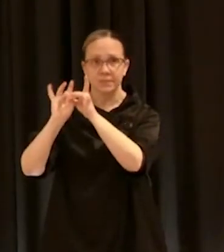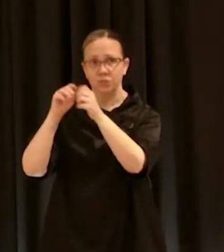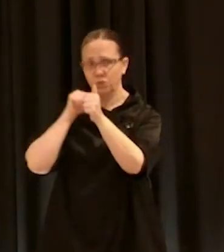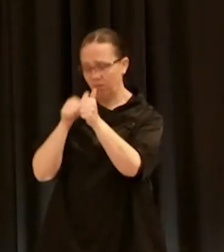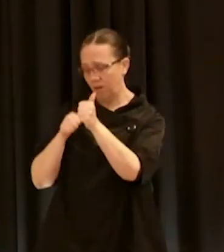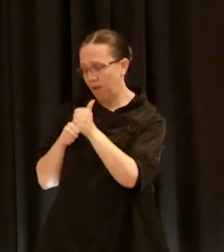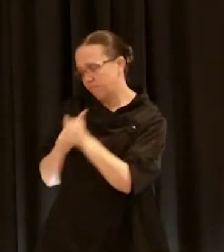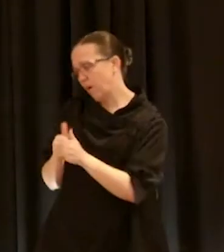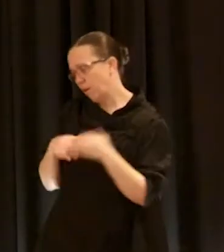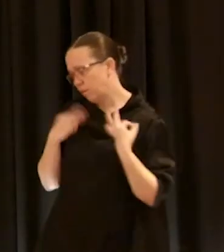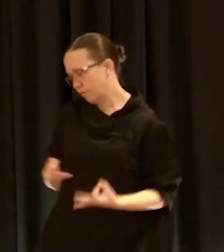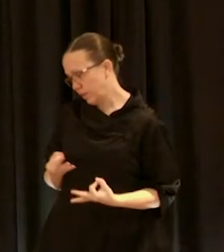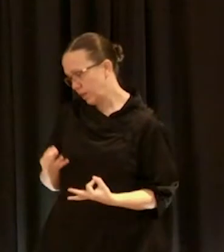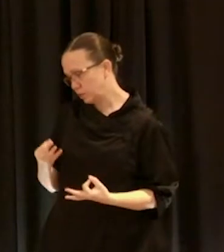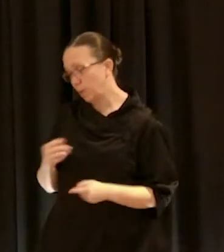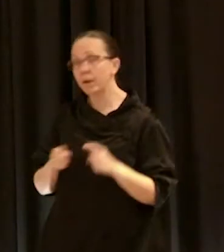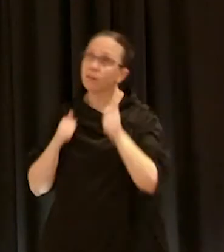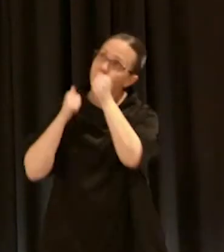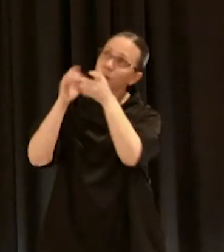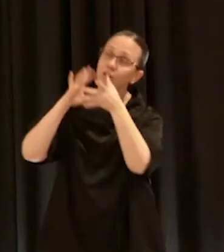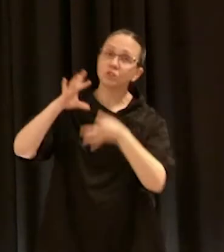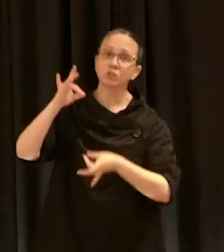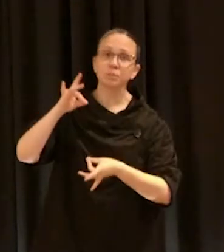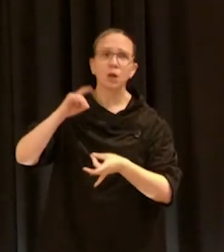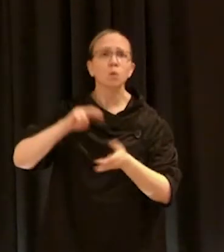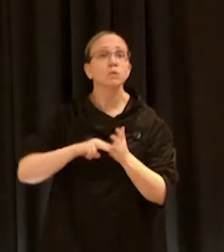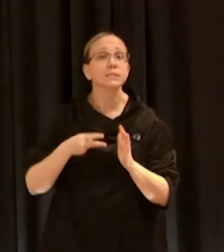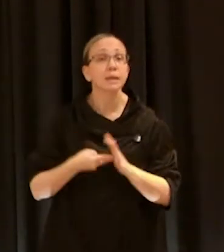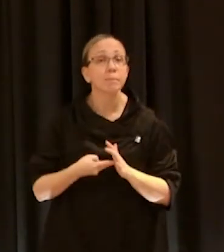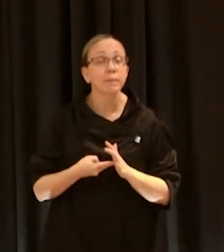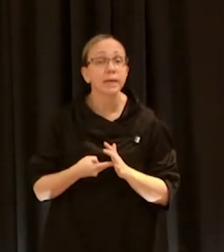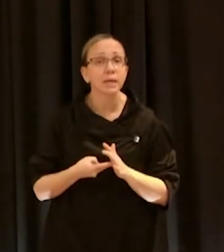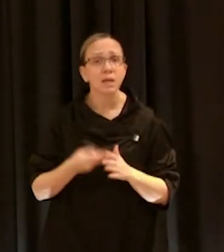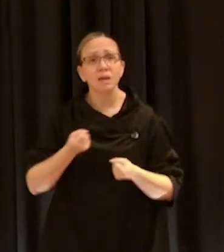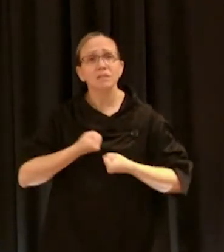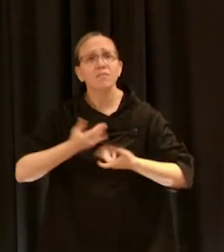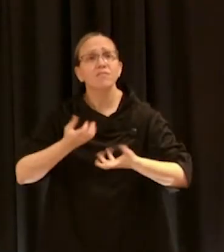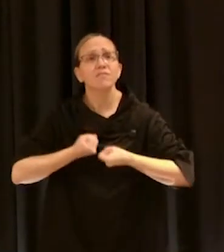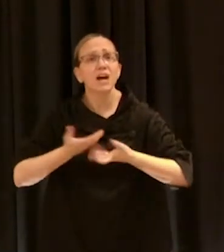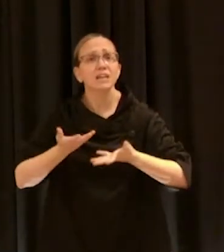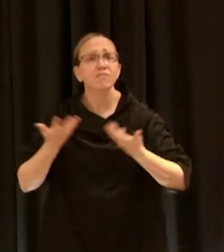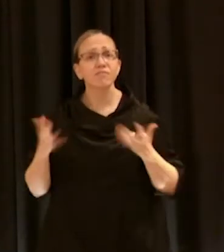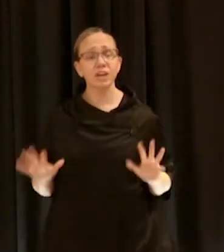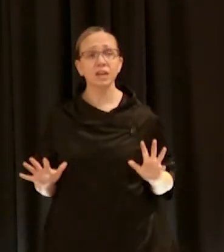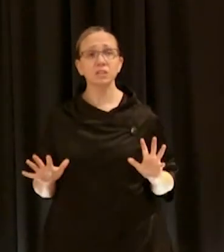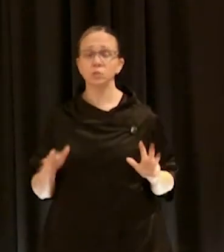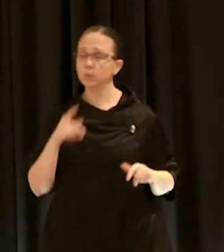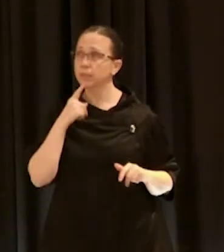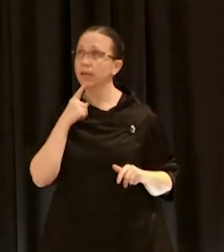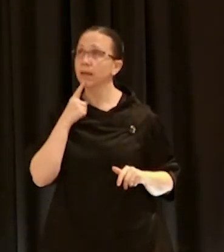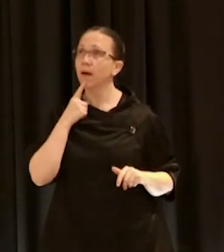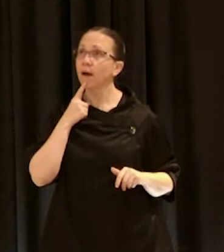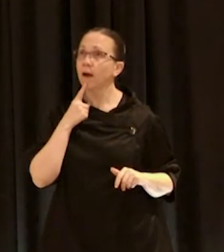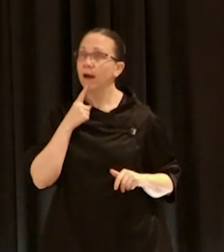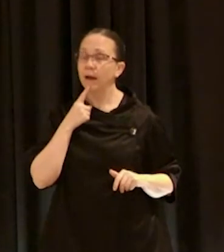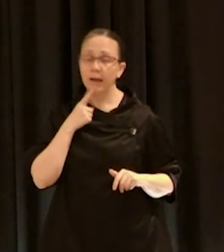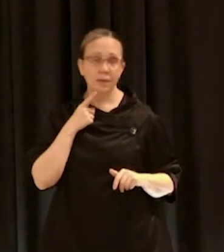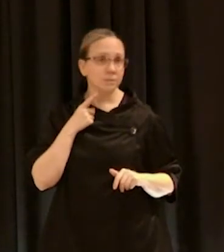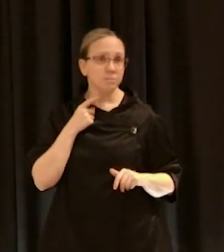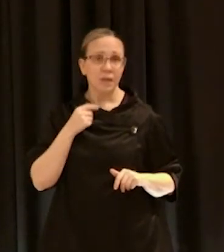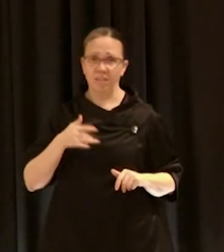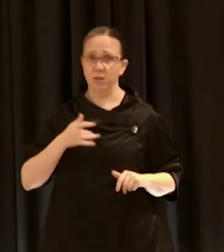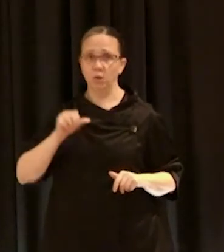walk not after the flesh, but after the Spirit. You know what Paul was saying after he confessed his shortcomings? He was saying, but you know what? I don't have